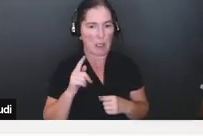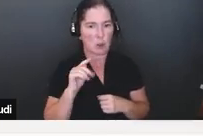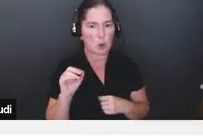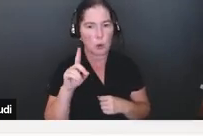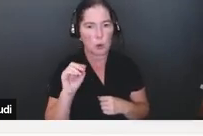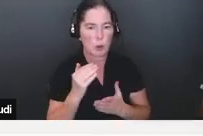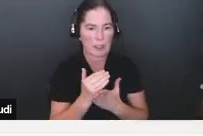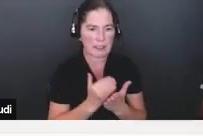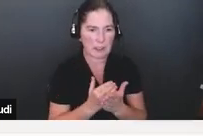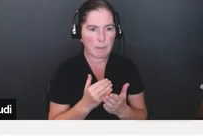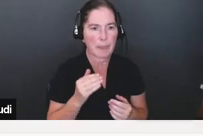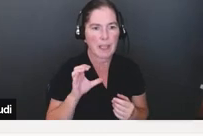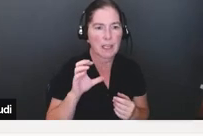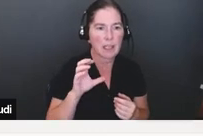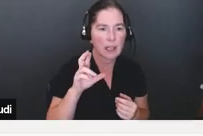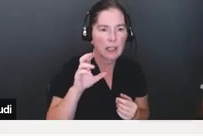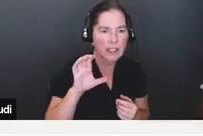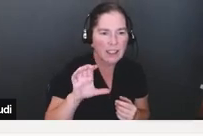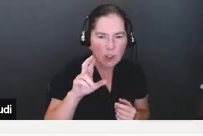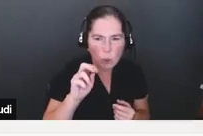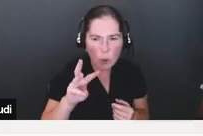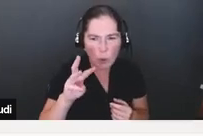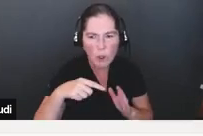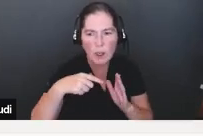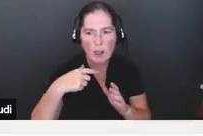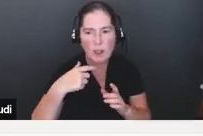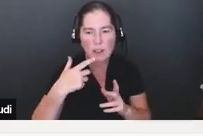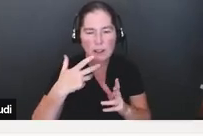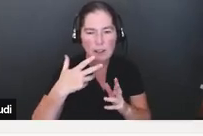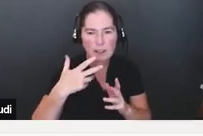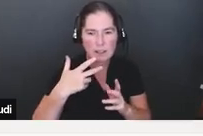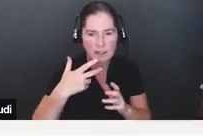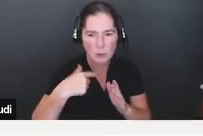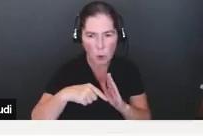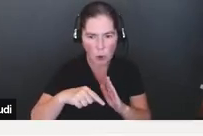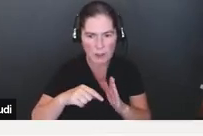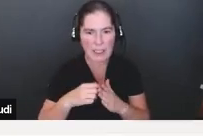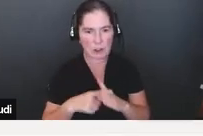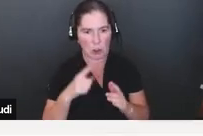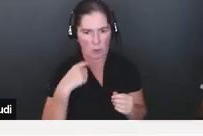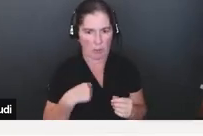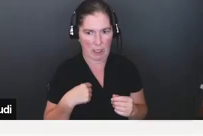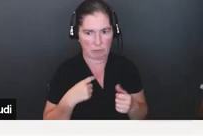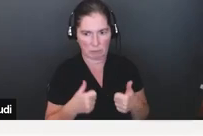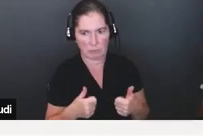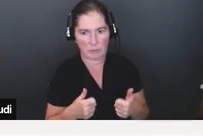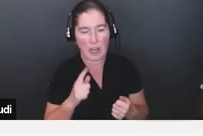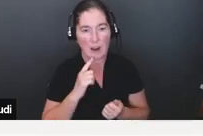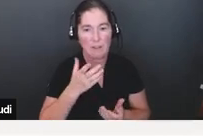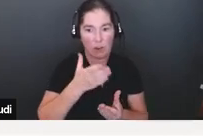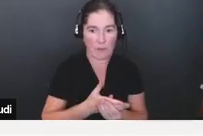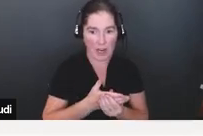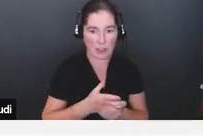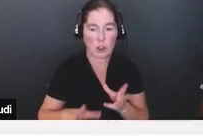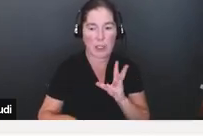the crew quarters. I just started it at least. So I have it as a placeholder. That works for me. So for files, you can add all